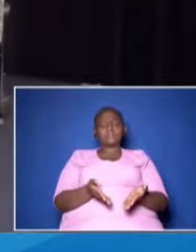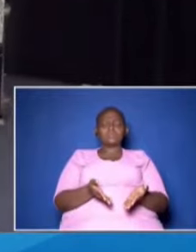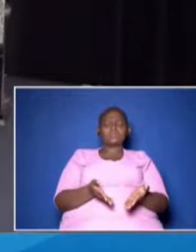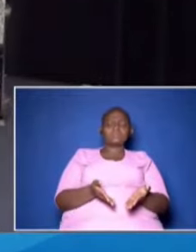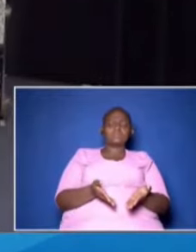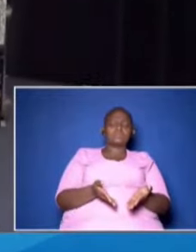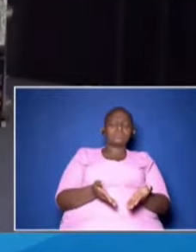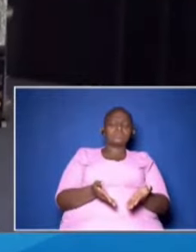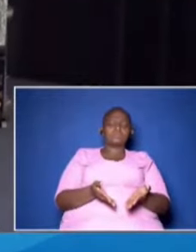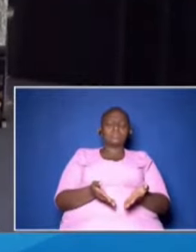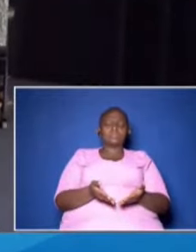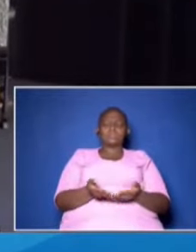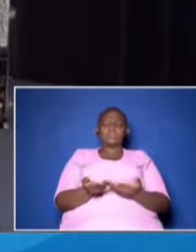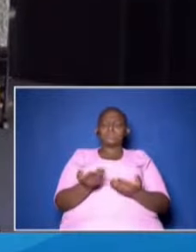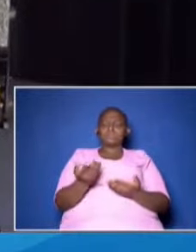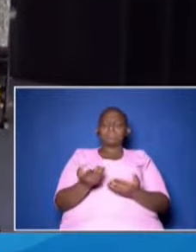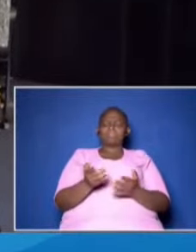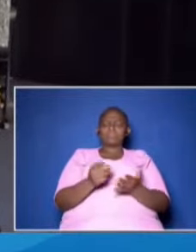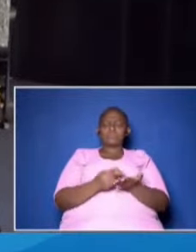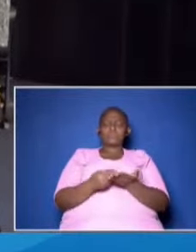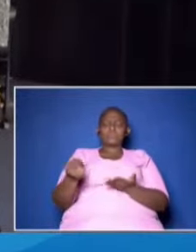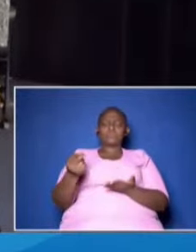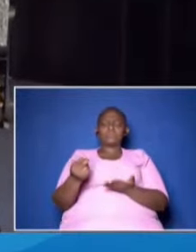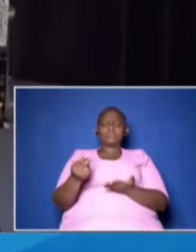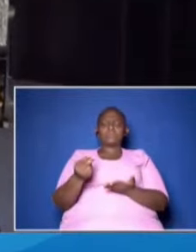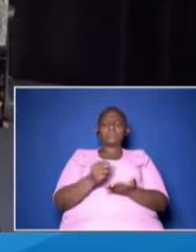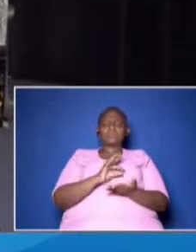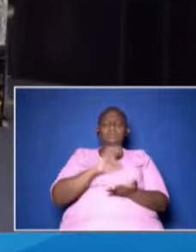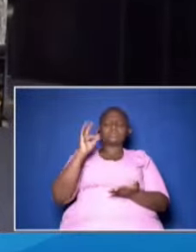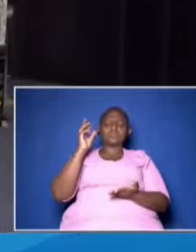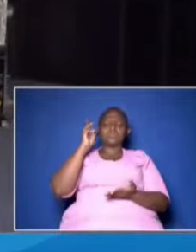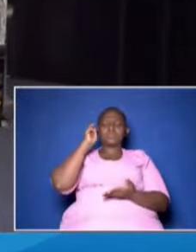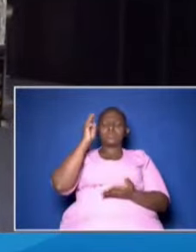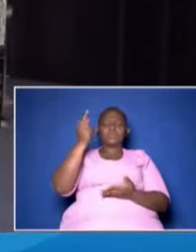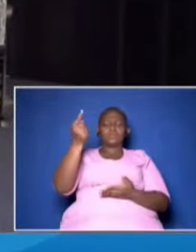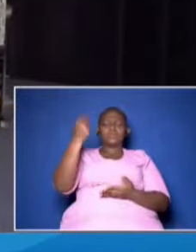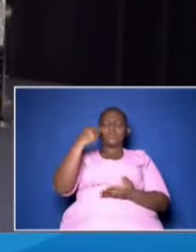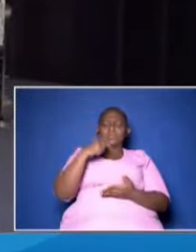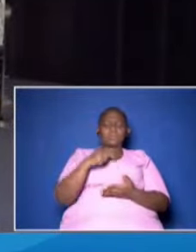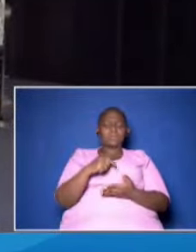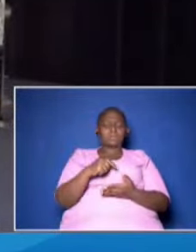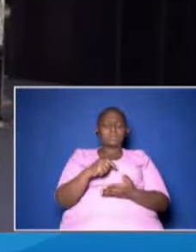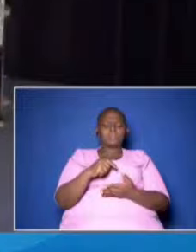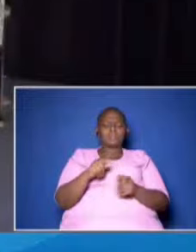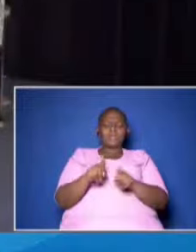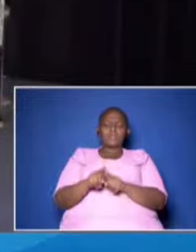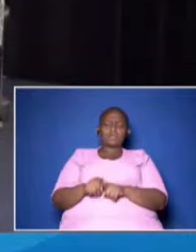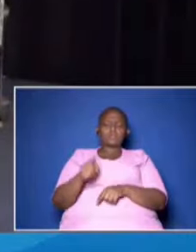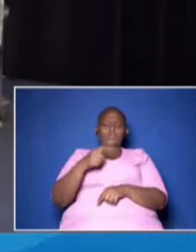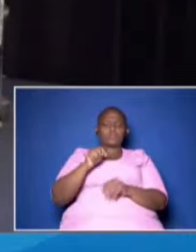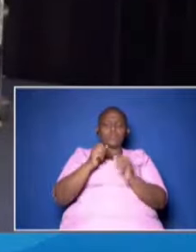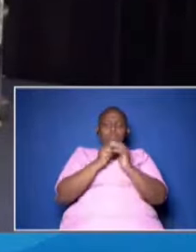welcome and he comes as we worship Jesus